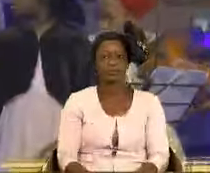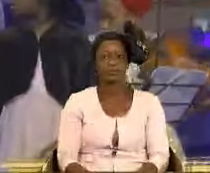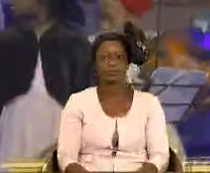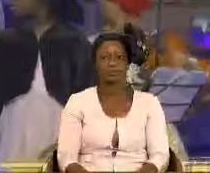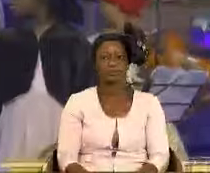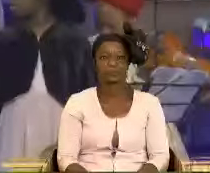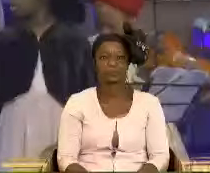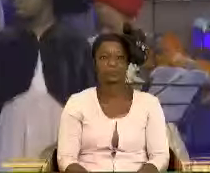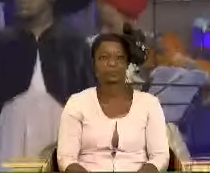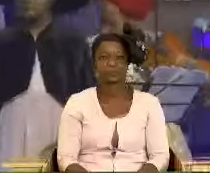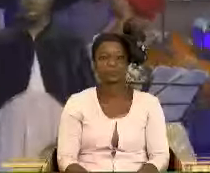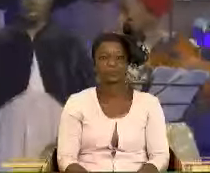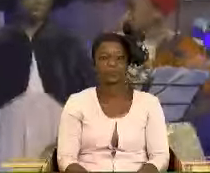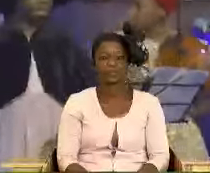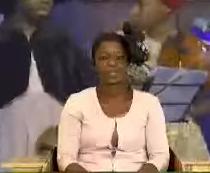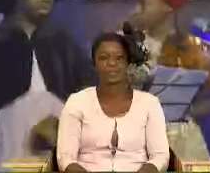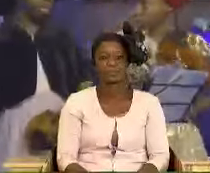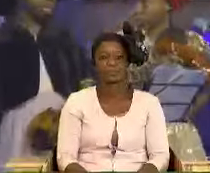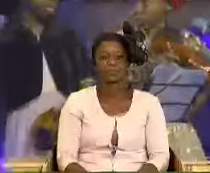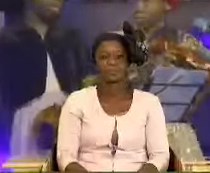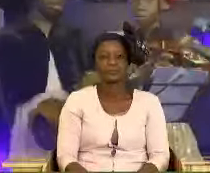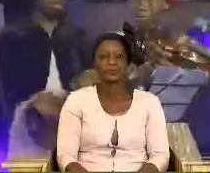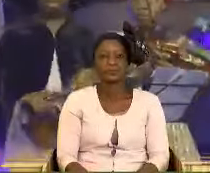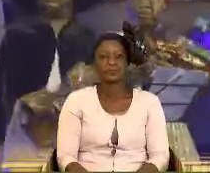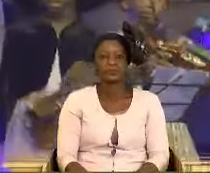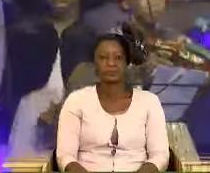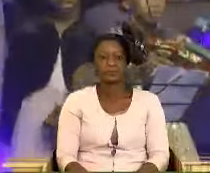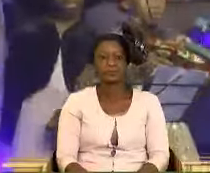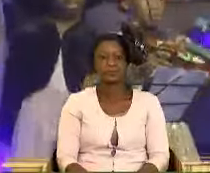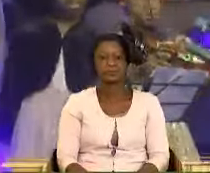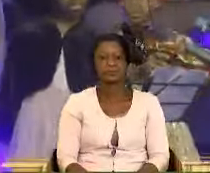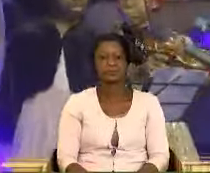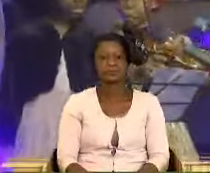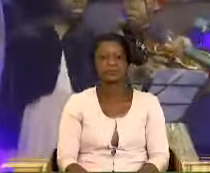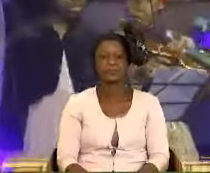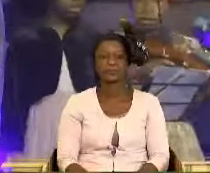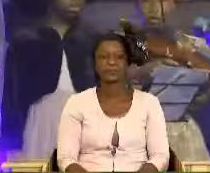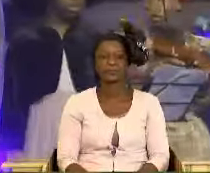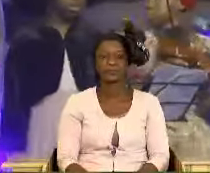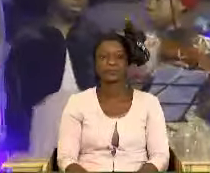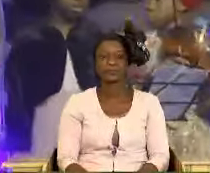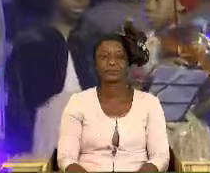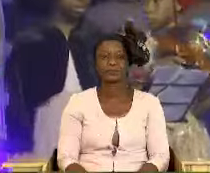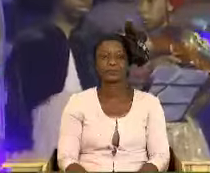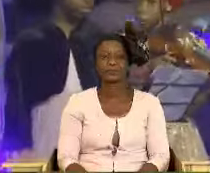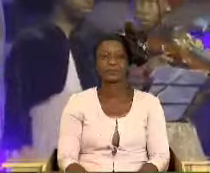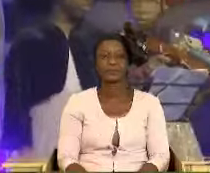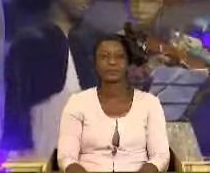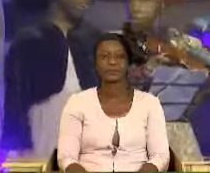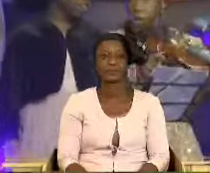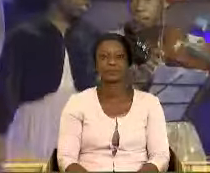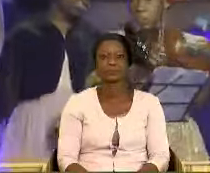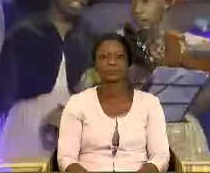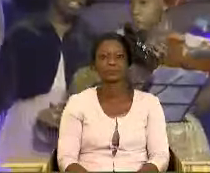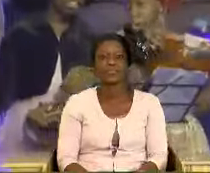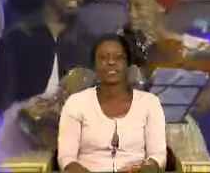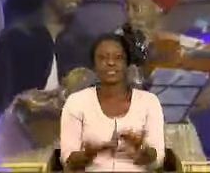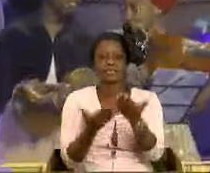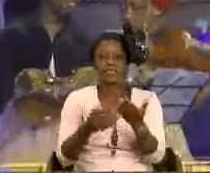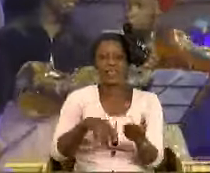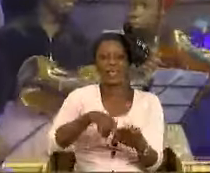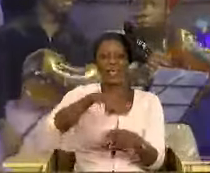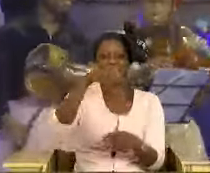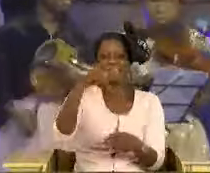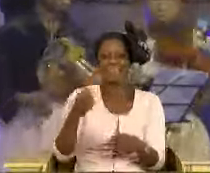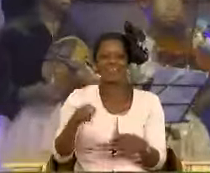one verse will sing one verse and we all sing the last verse together lift I the cross the love